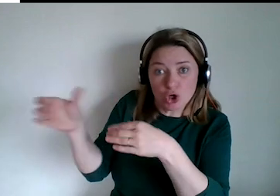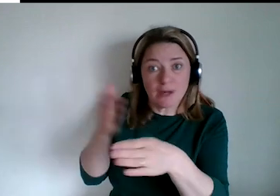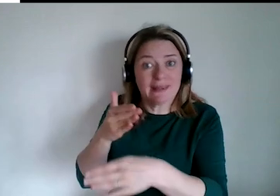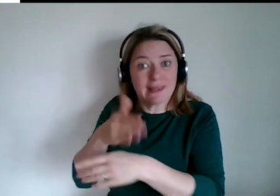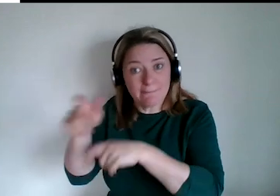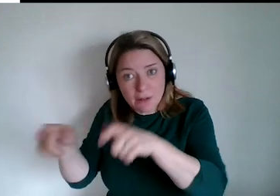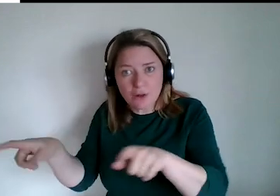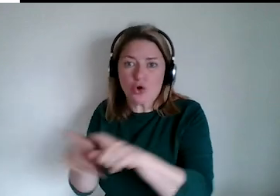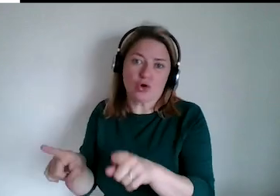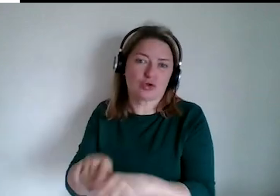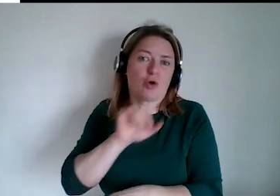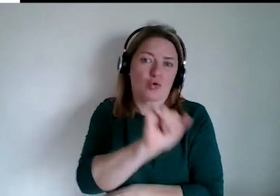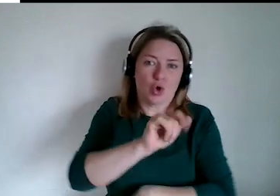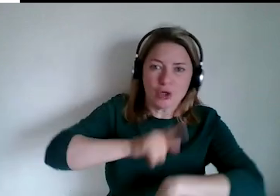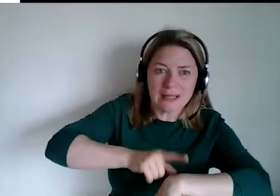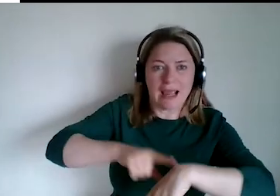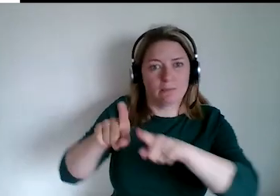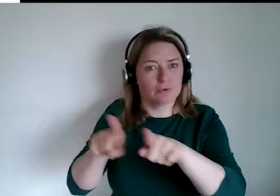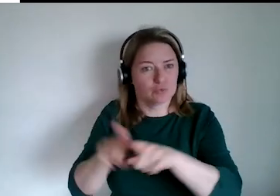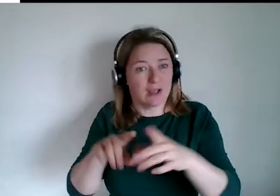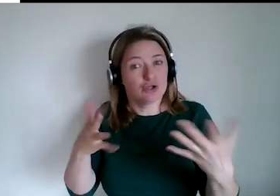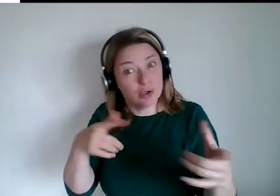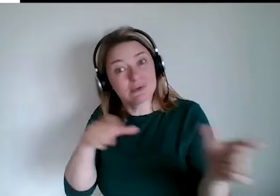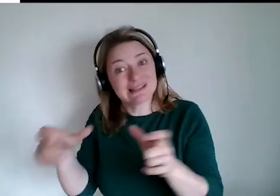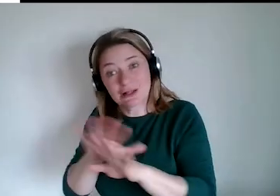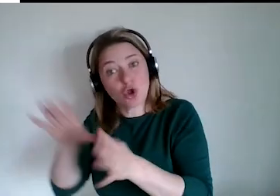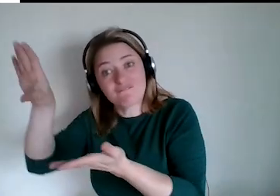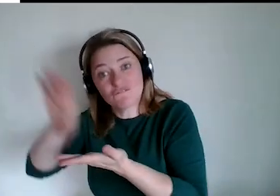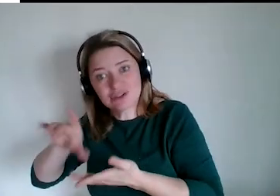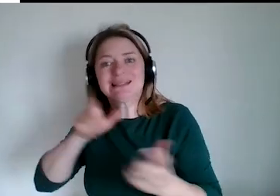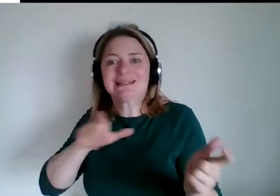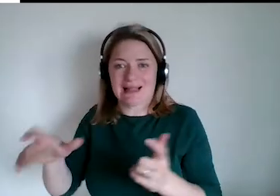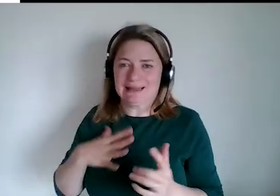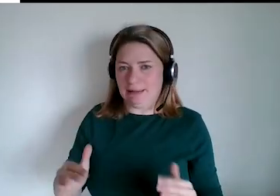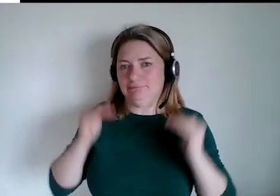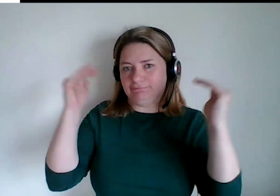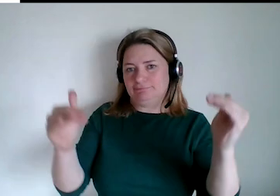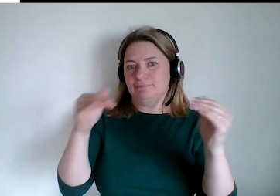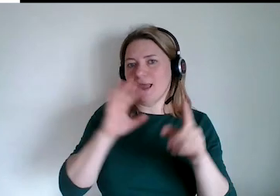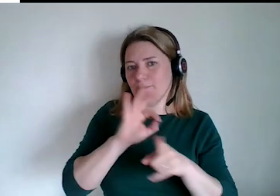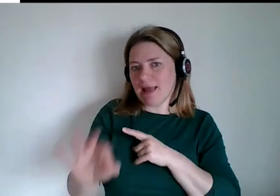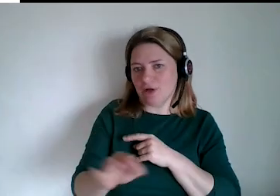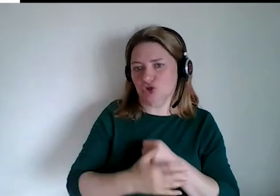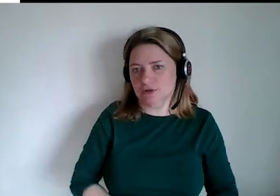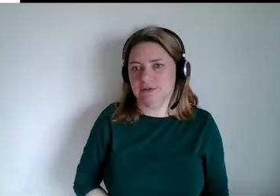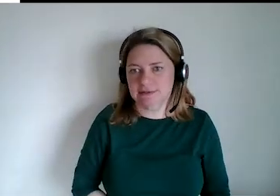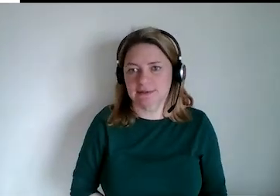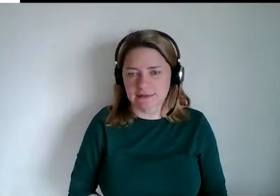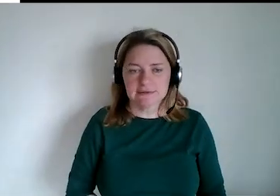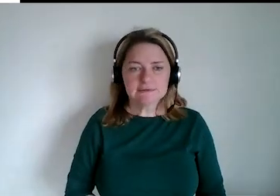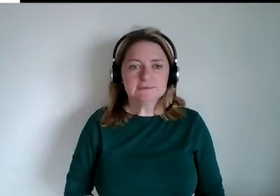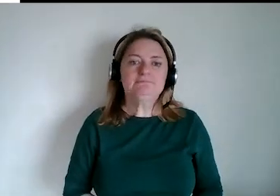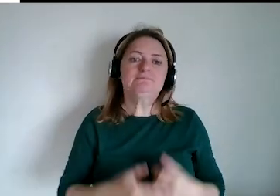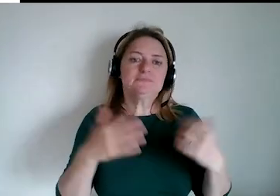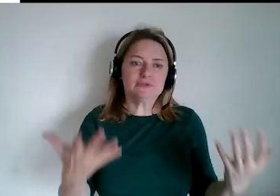time and all the rest of it, right? So even if it's not funded, we still have to have high quality applications. So the question, I'm just going to give you a